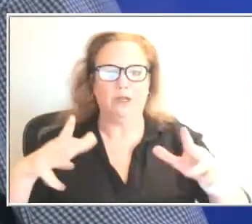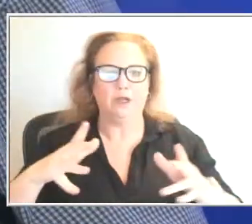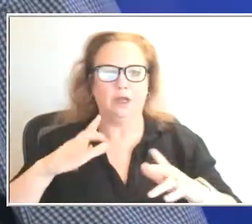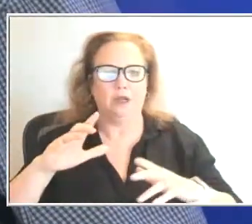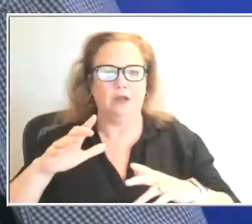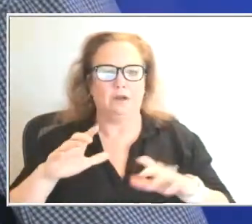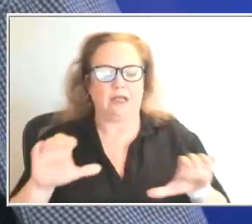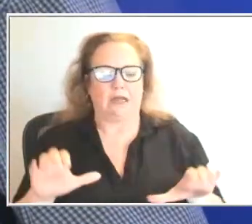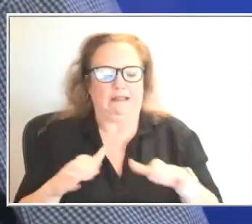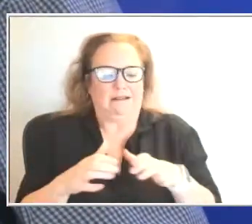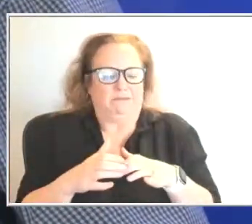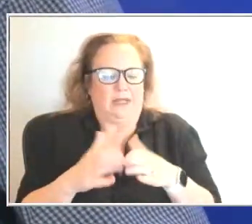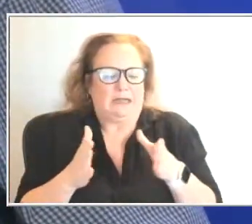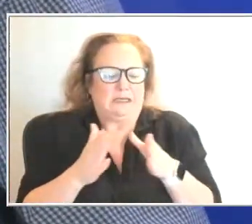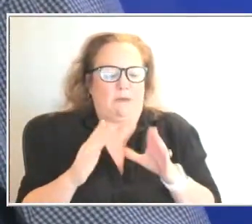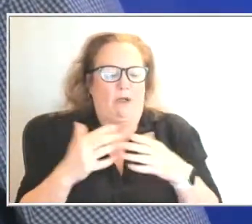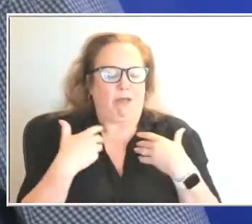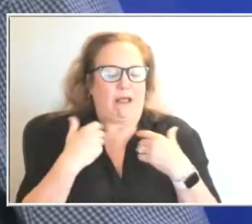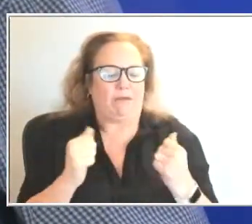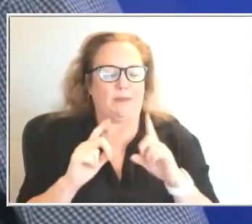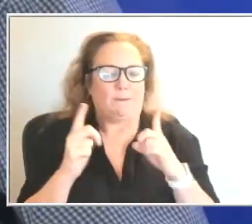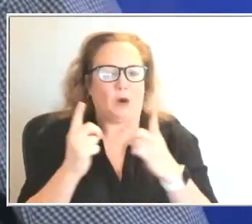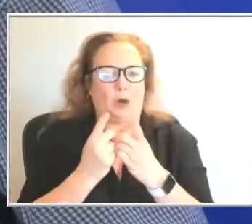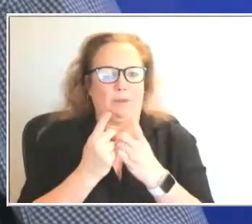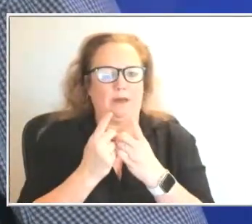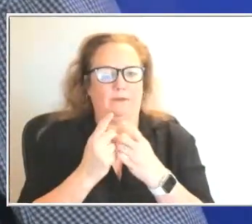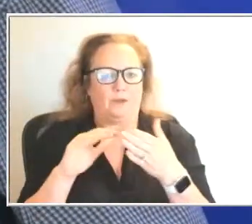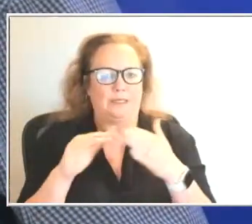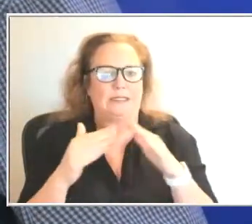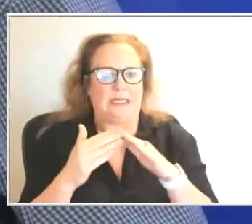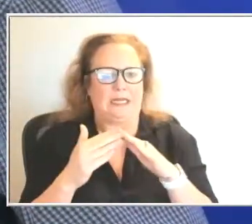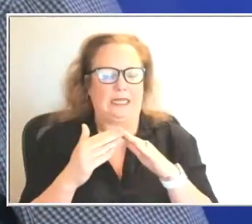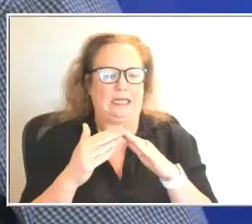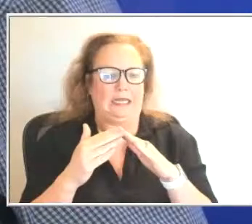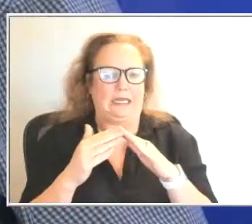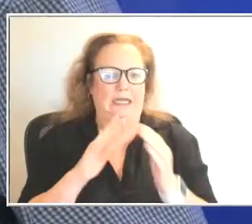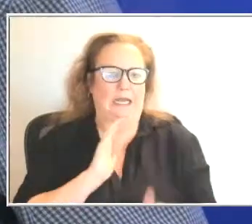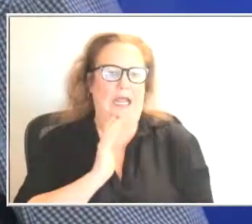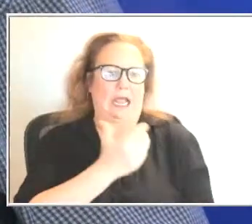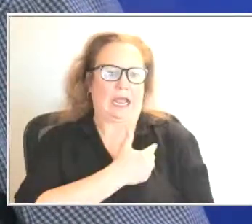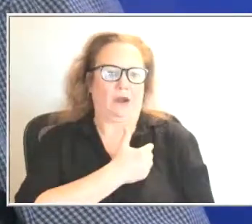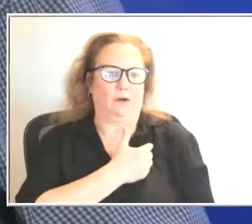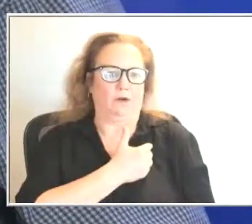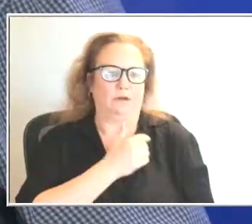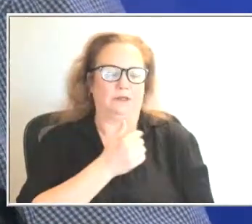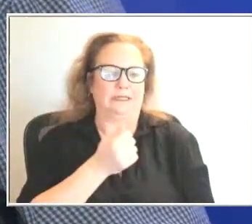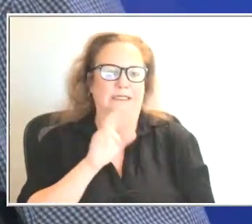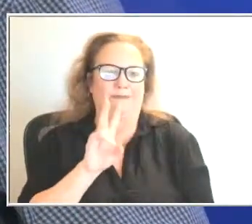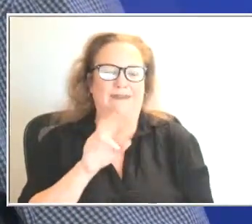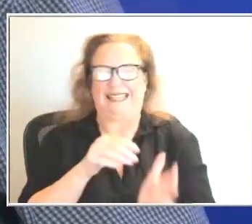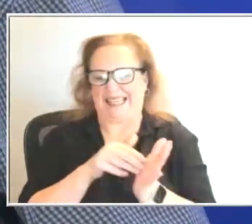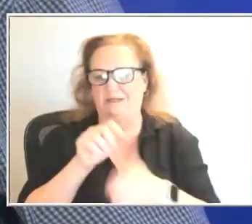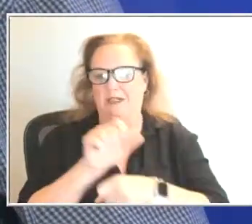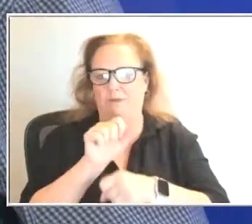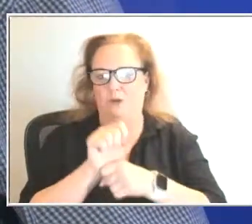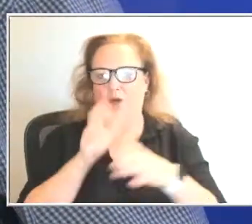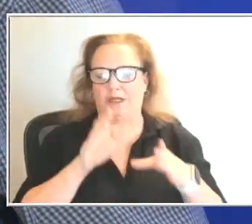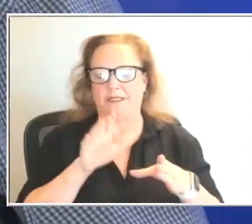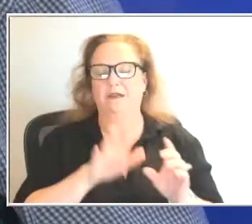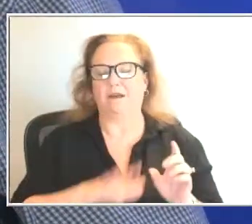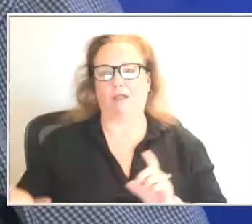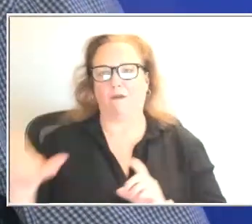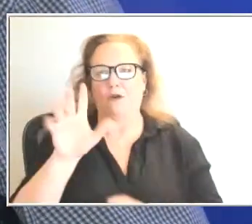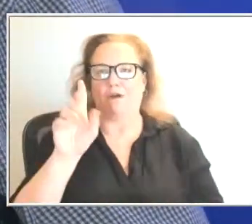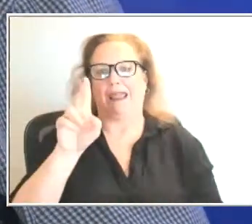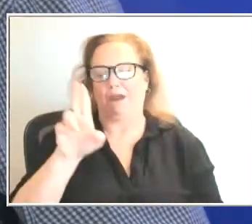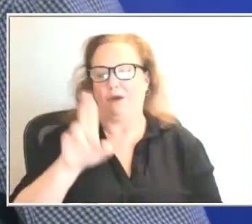health department for the city that is our 17,000 employees across the system. So